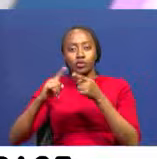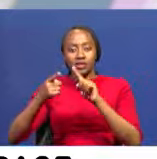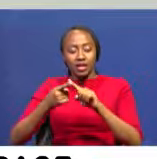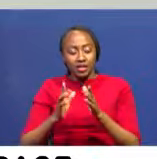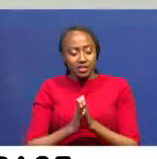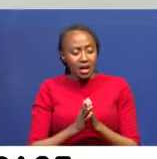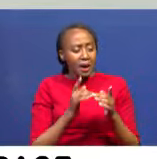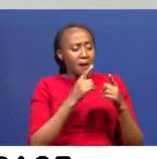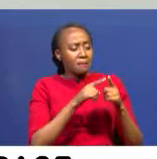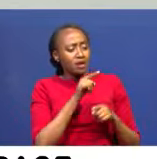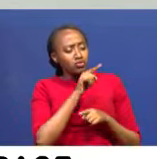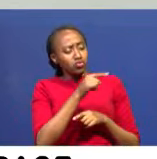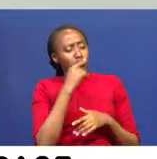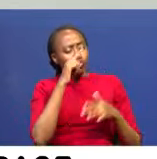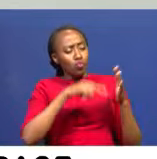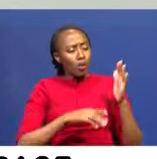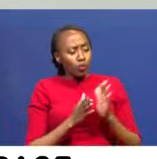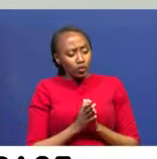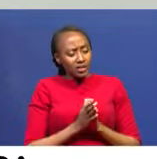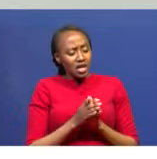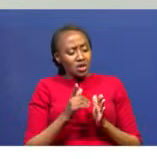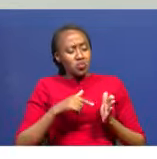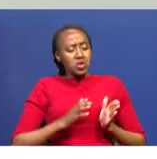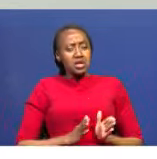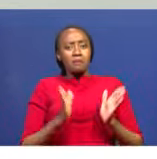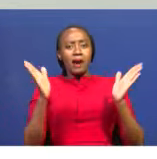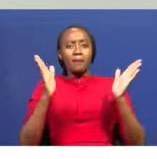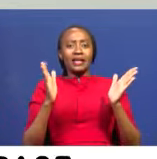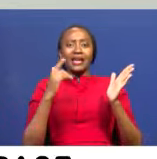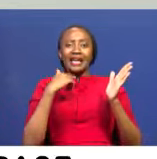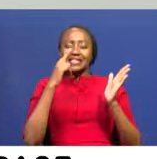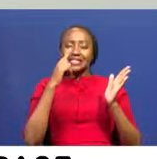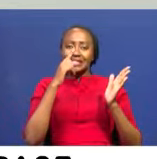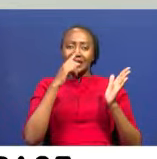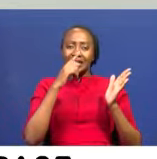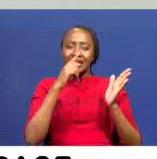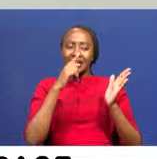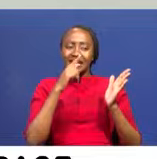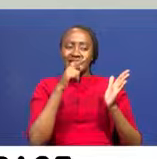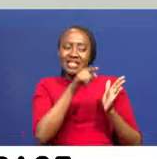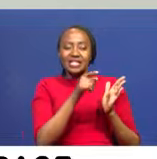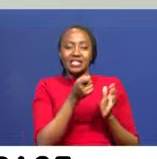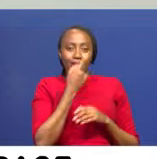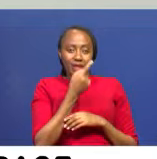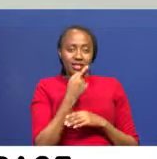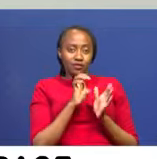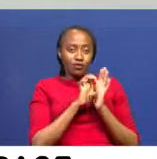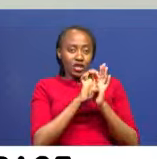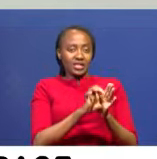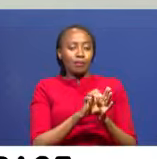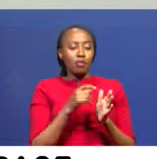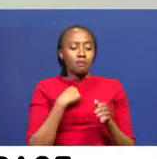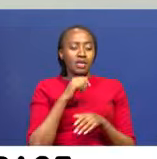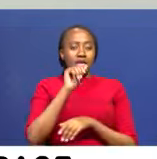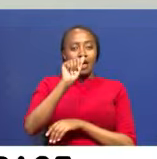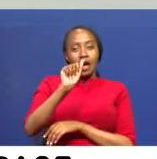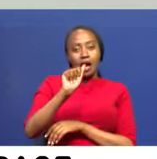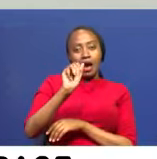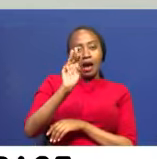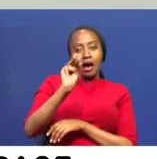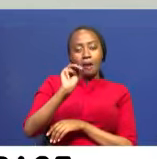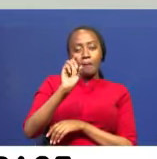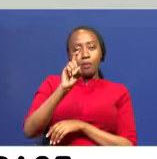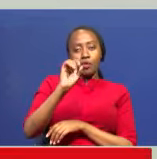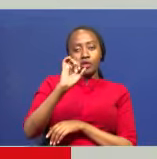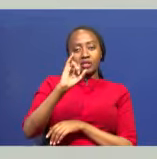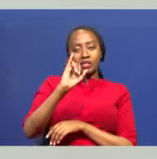of ensuring that even as the public, we can tell the difference between drugs. Let's say I've been taking amoxil all my life, and